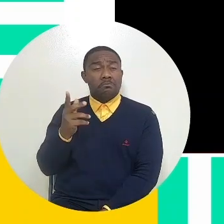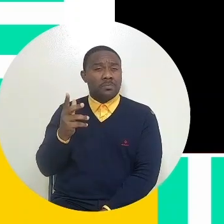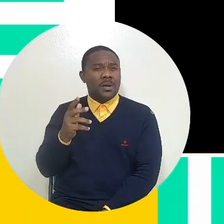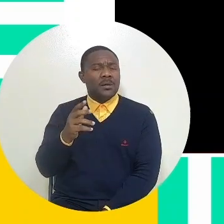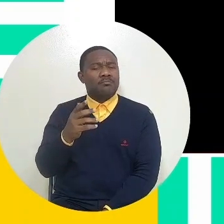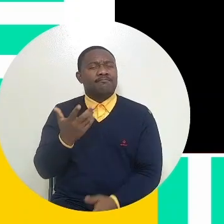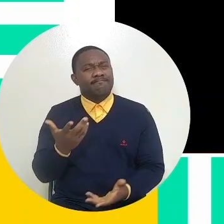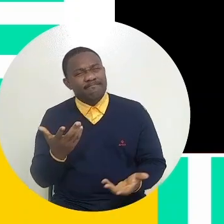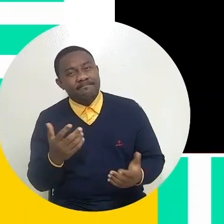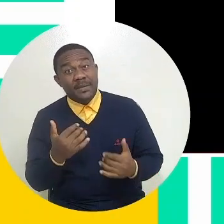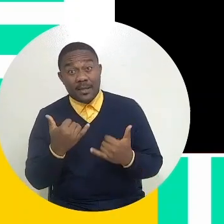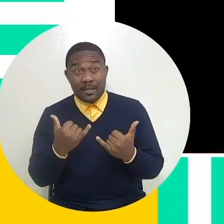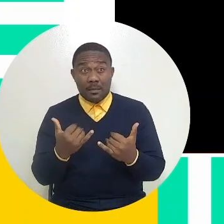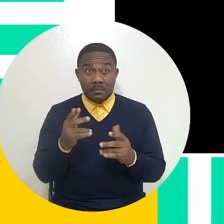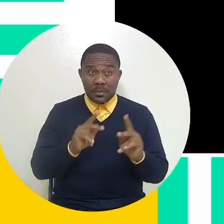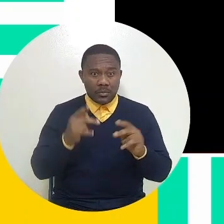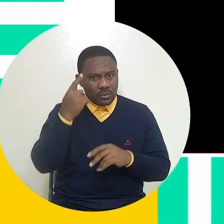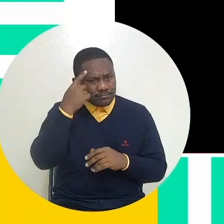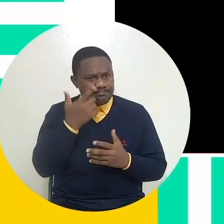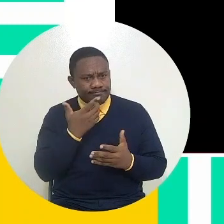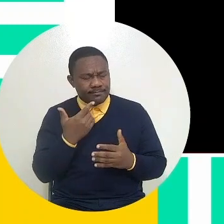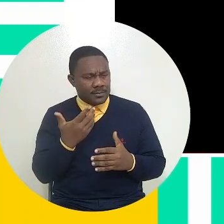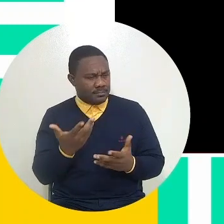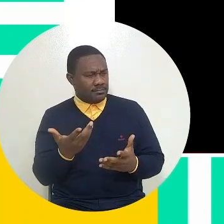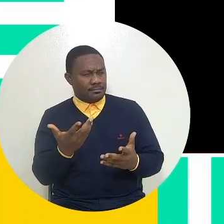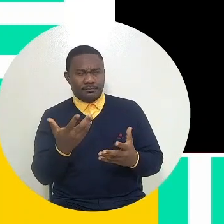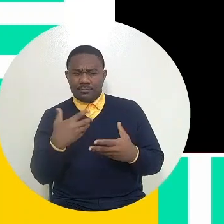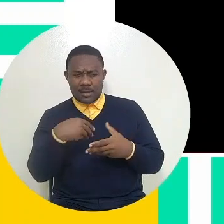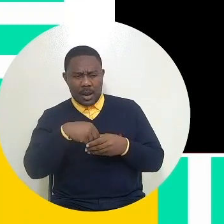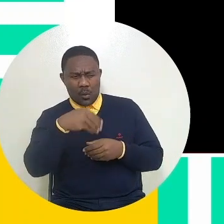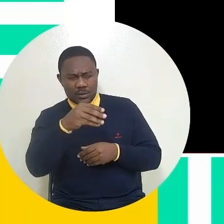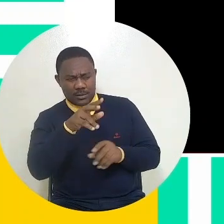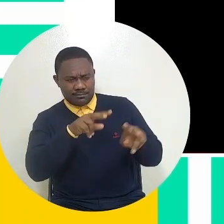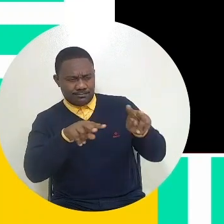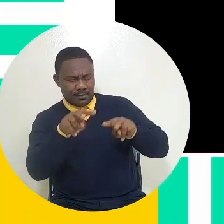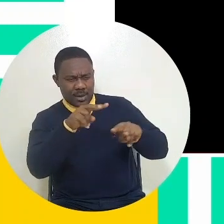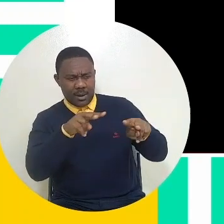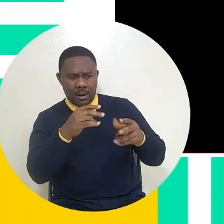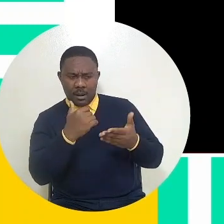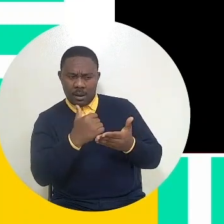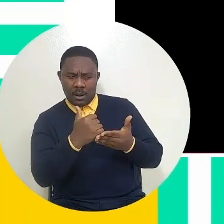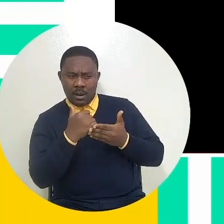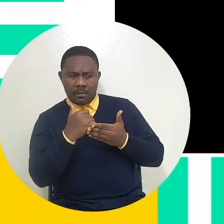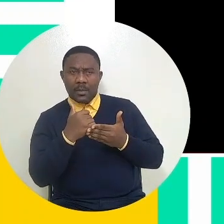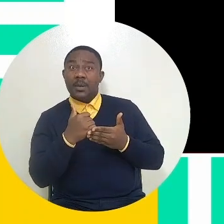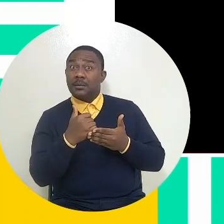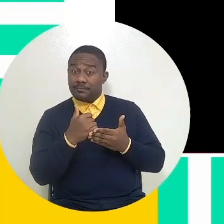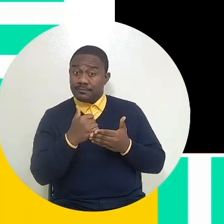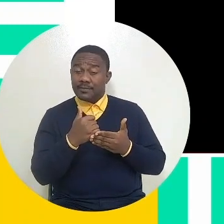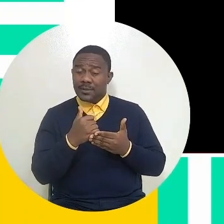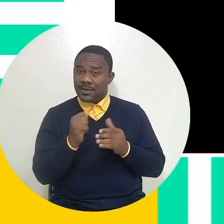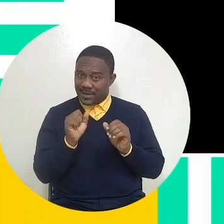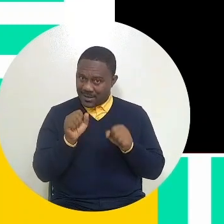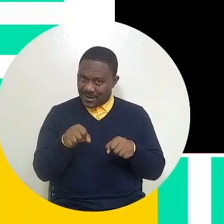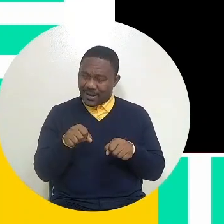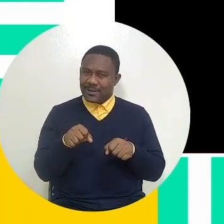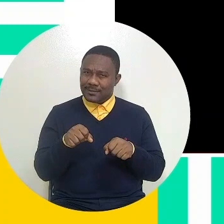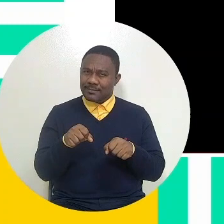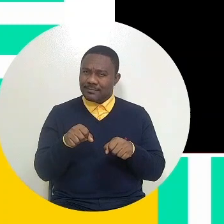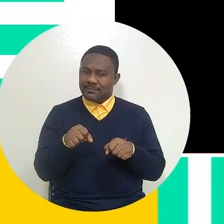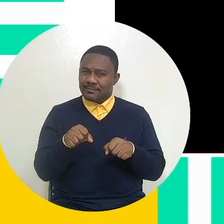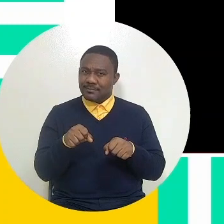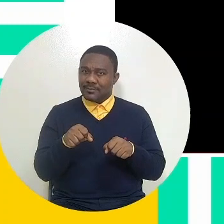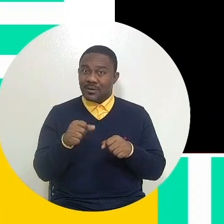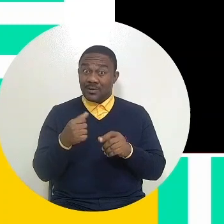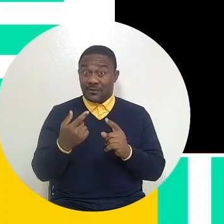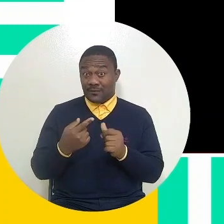looking at all the external things, but personal brands, authentic ones, are built inside out, not outside